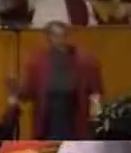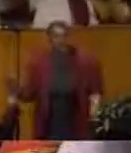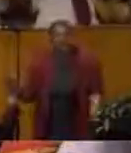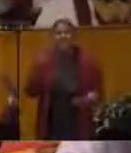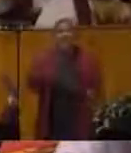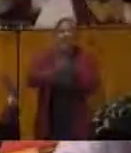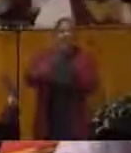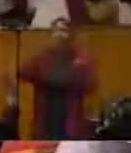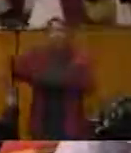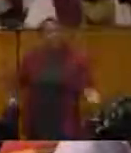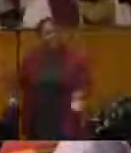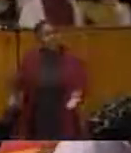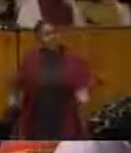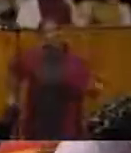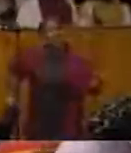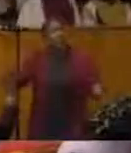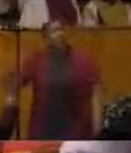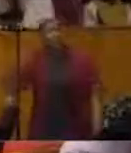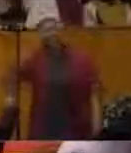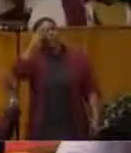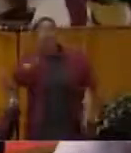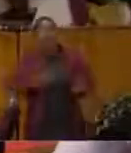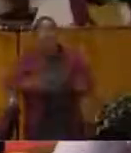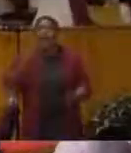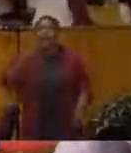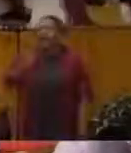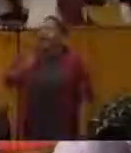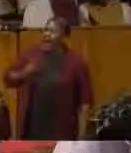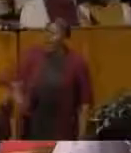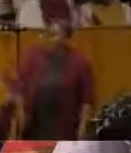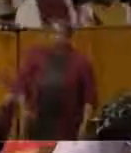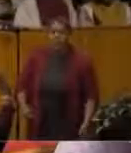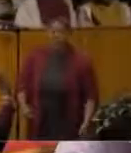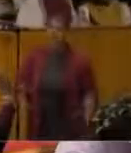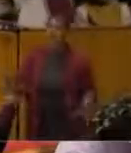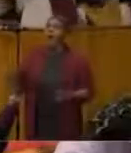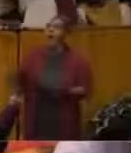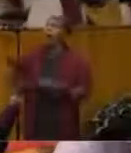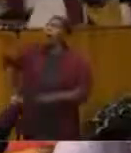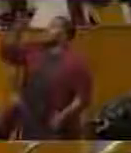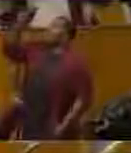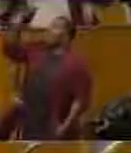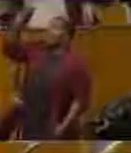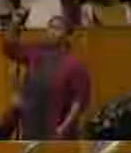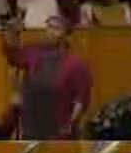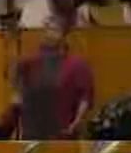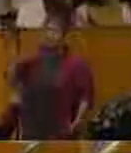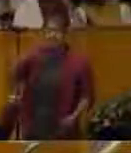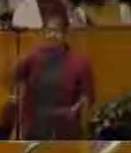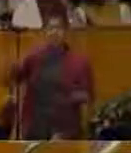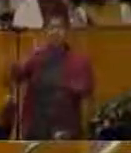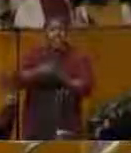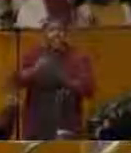there anybody here who knows that I am by the grace of God?